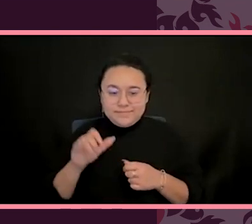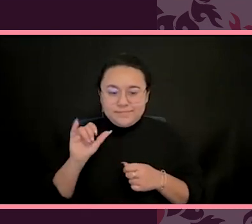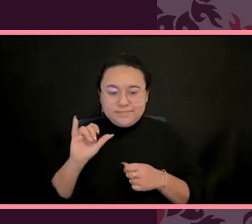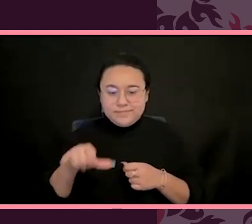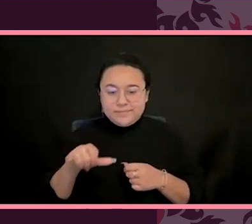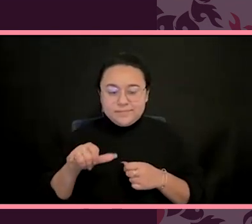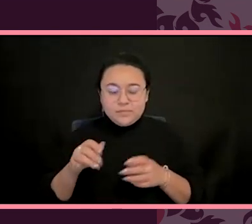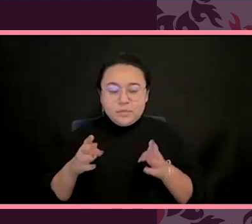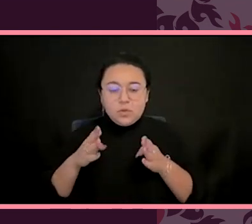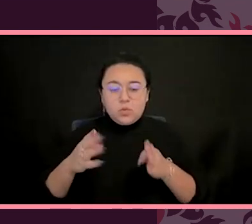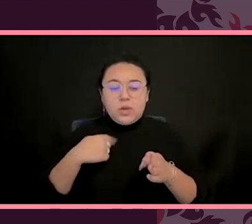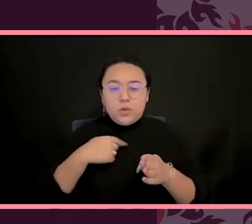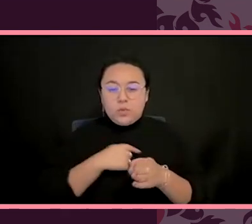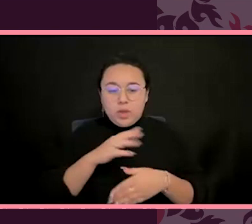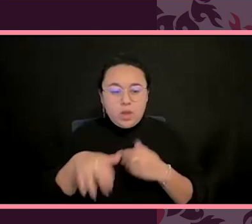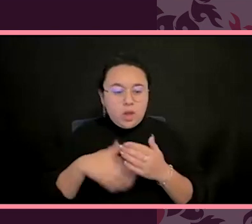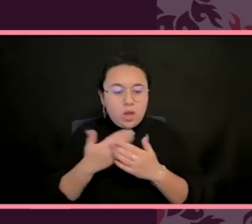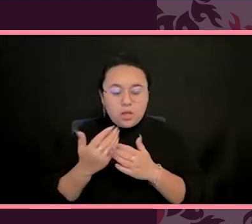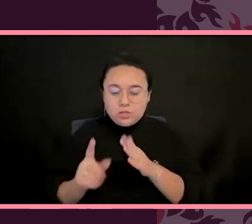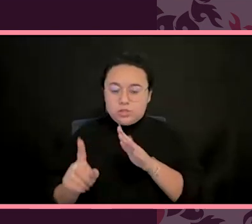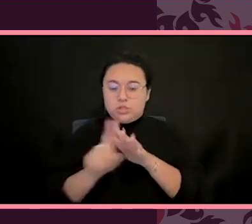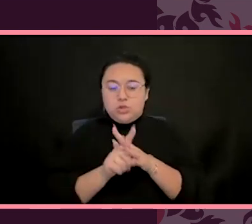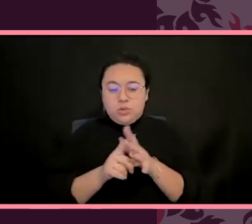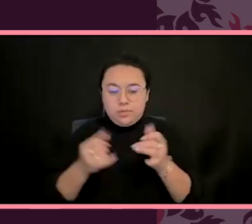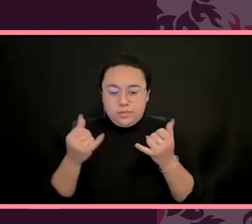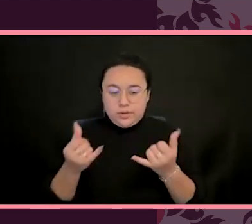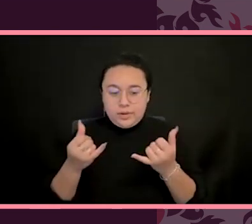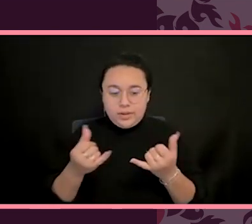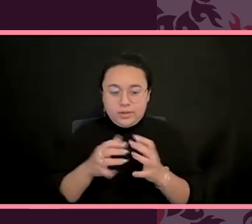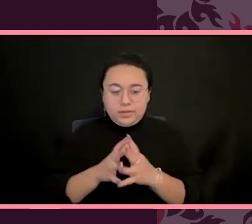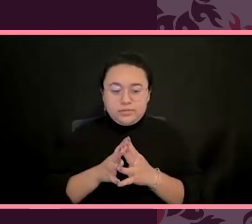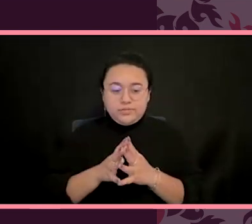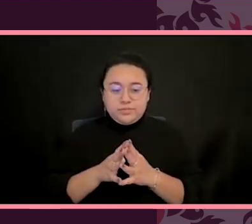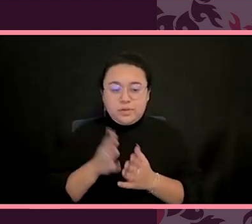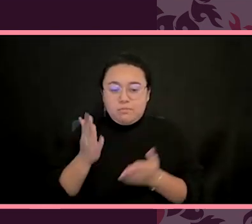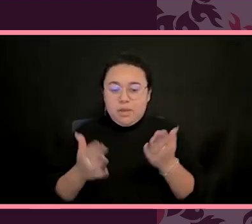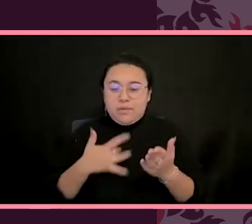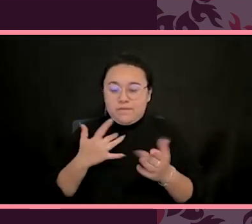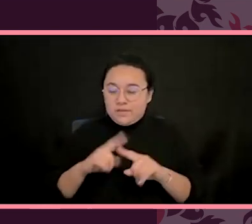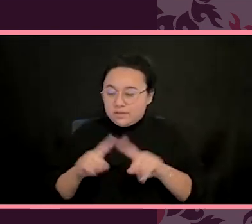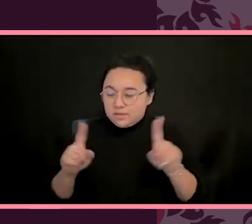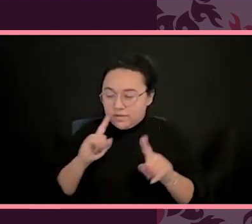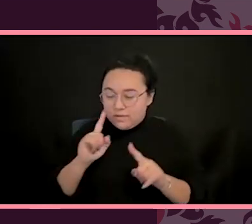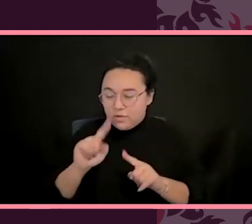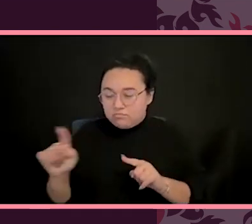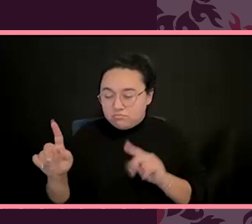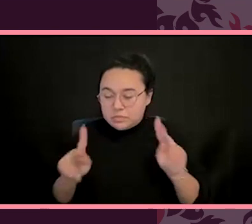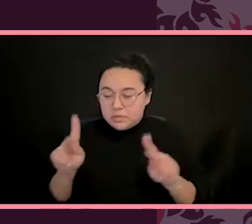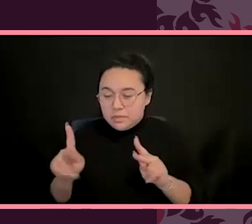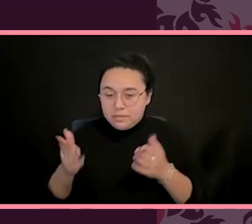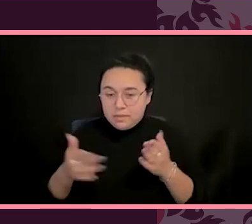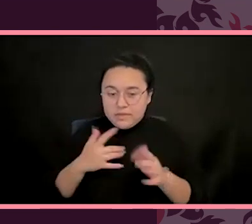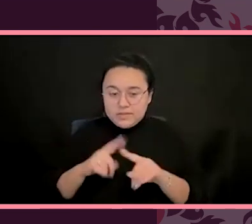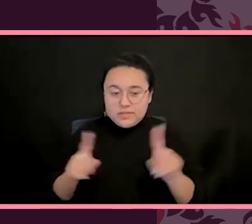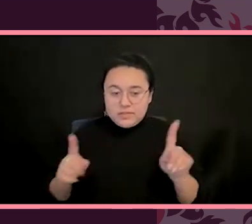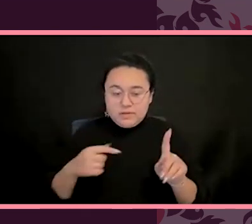the way I guess we're all sort of just showing up, may feel very different for people. And